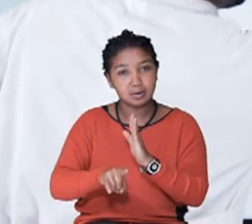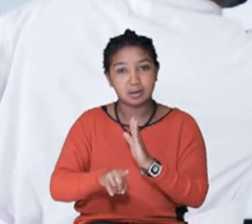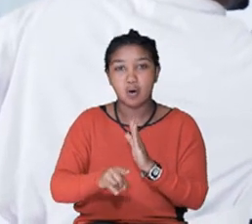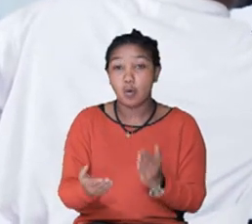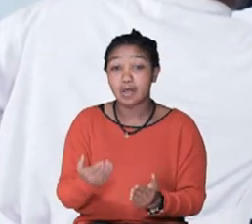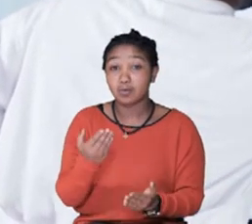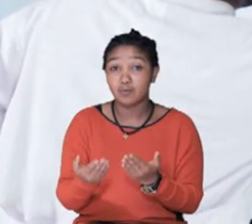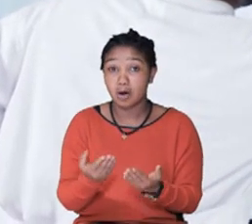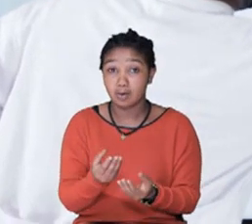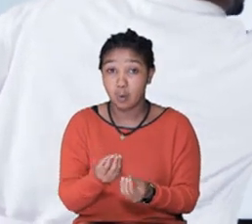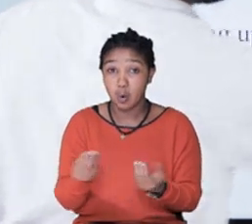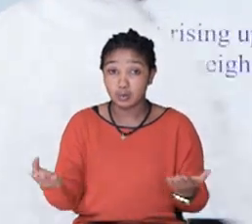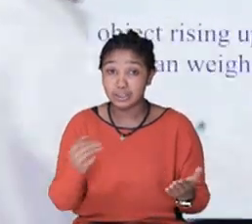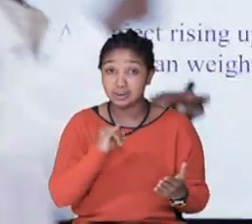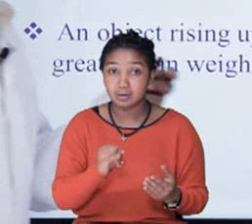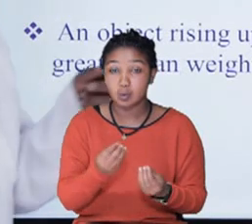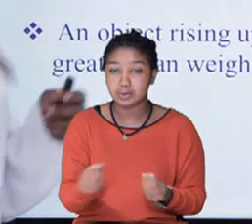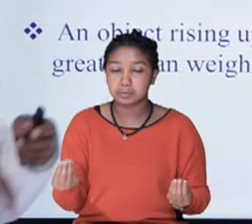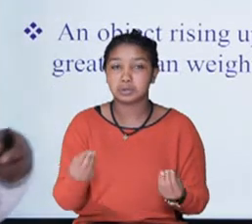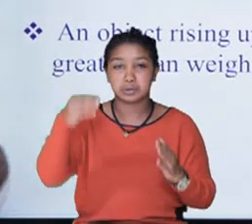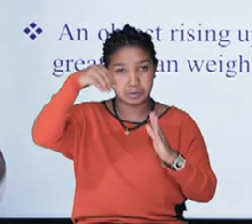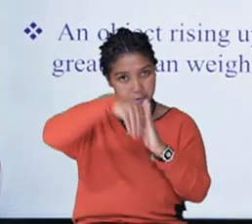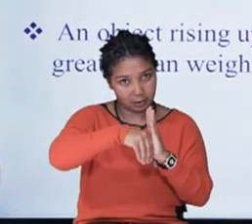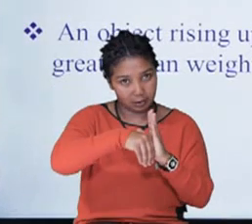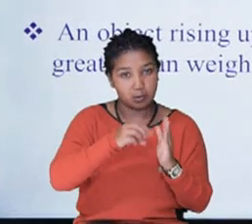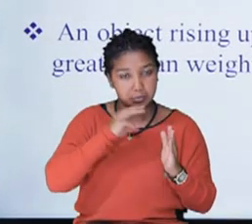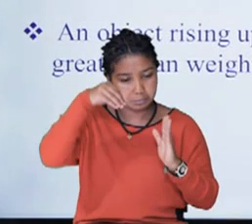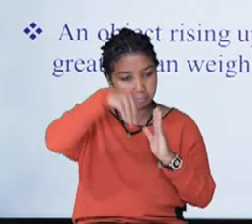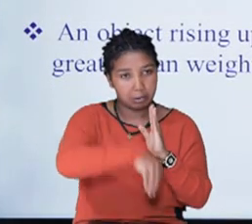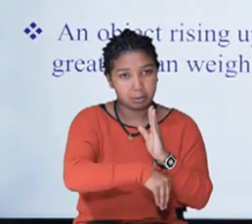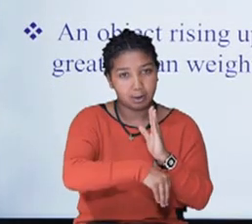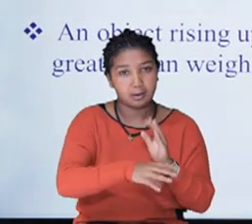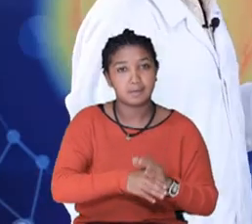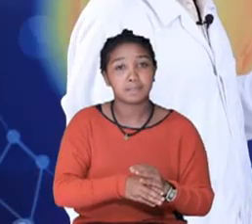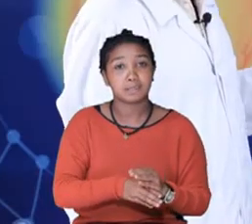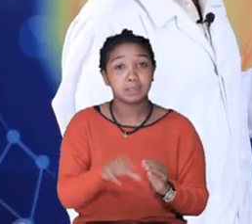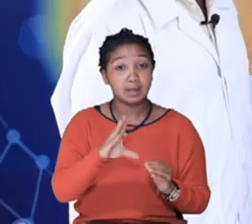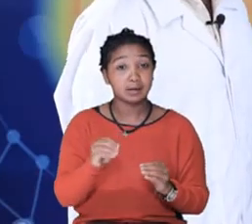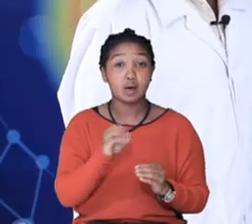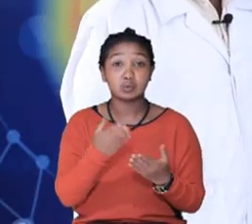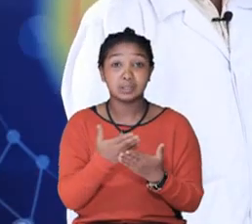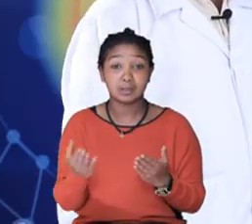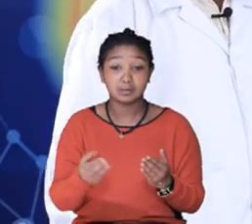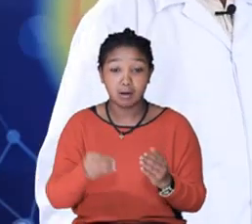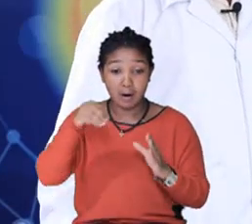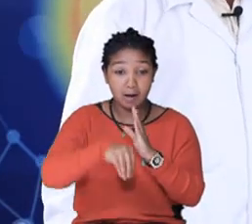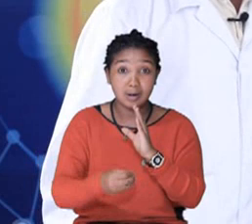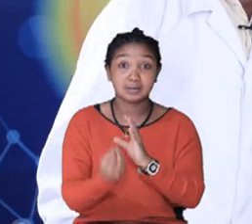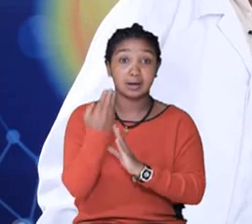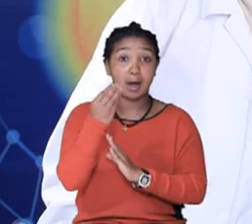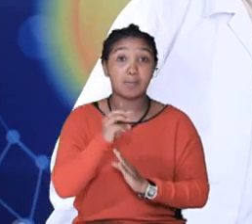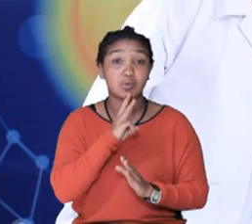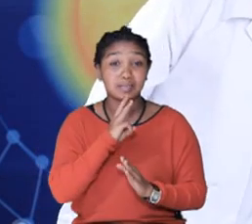2, weight of an object is sinking. sinking. An object is rising